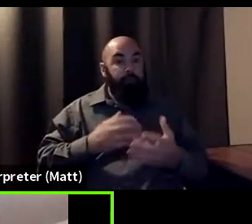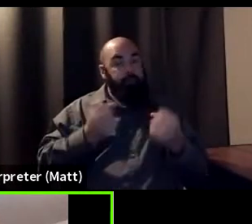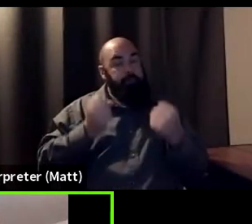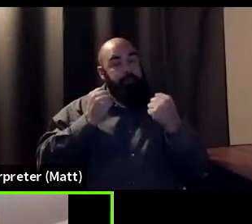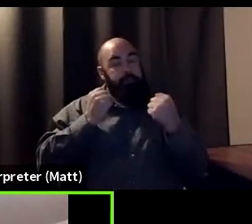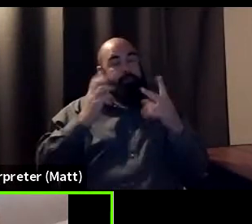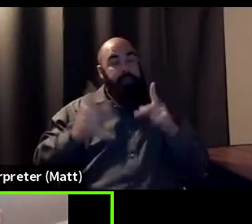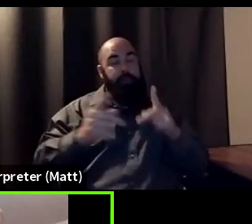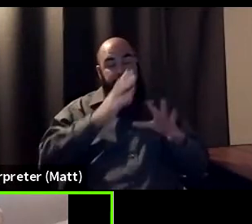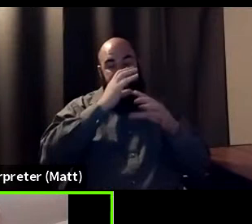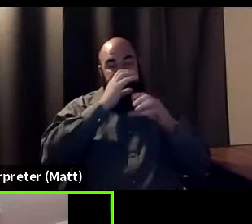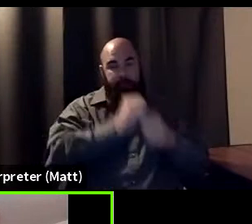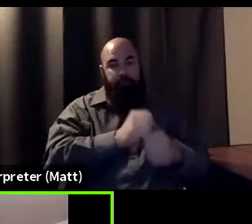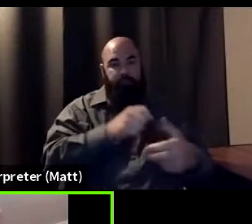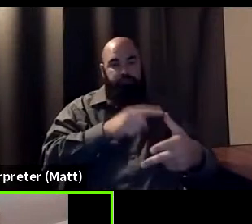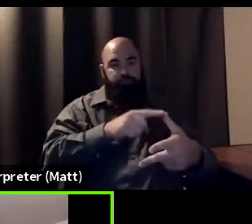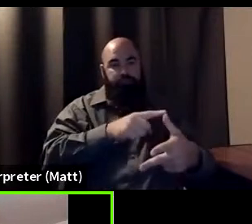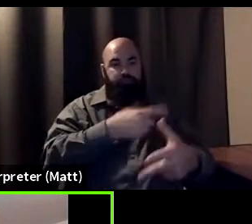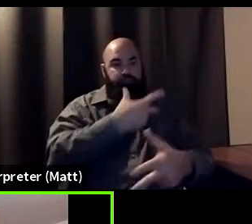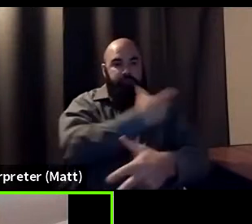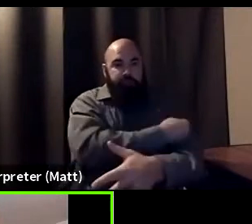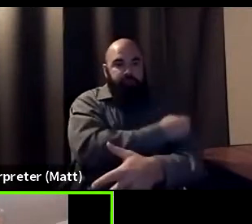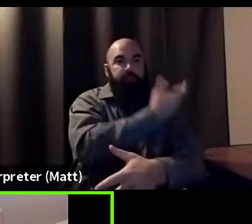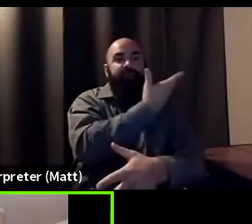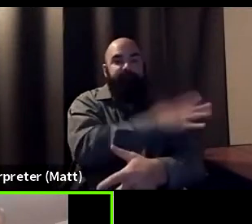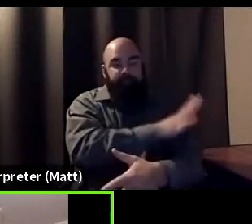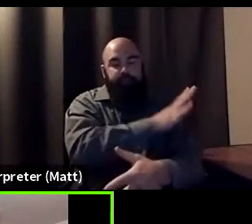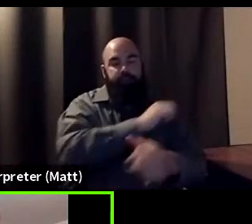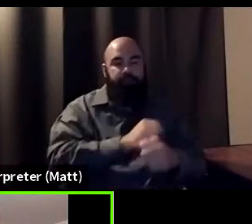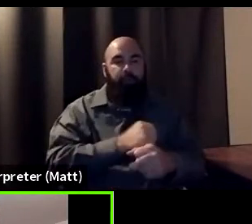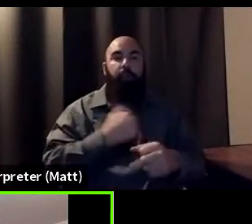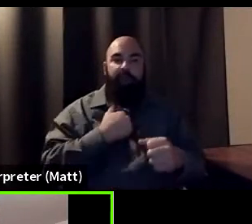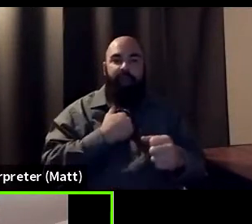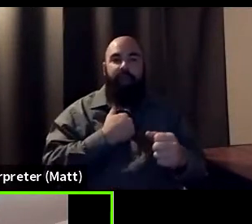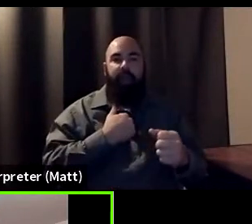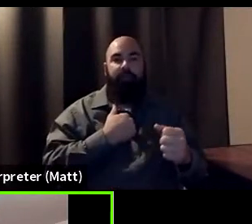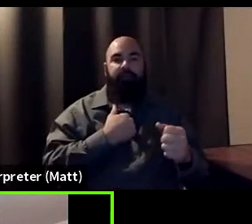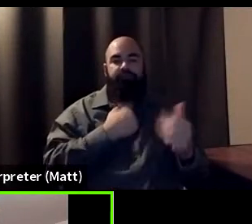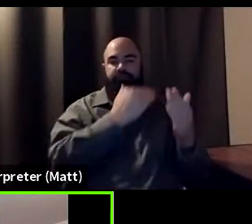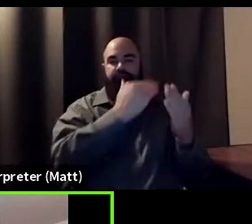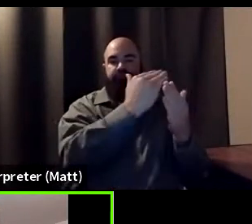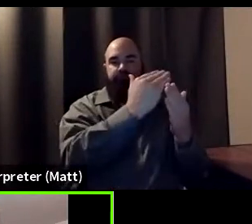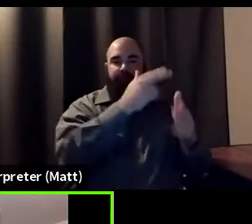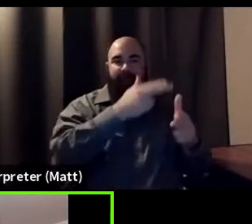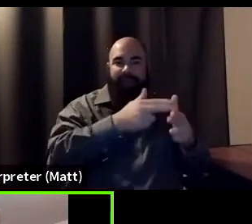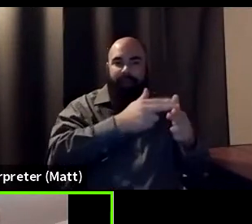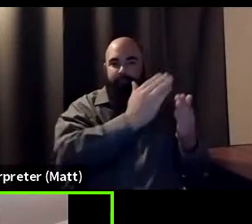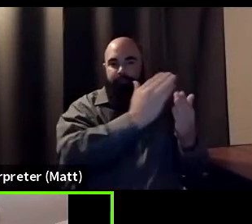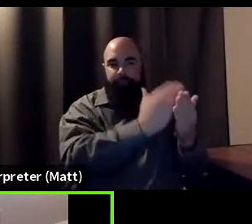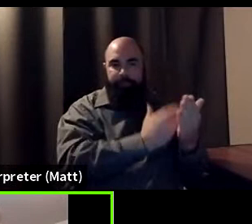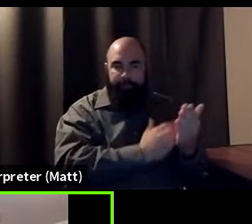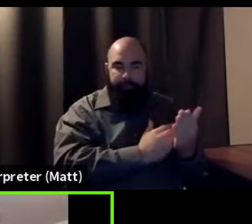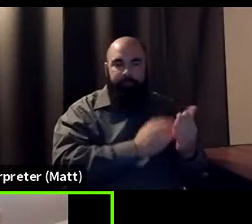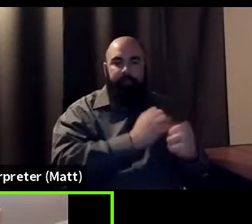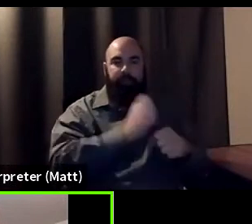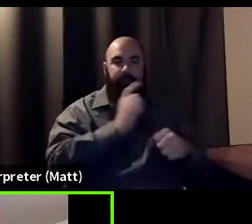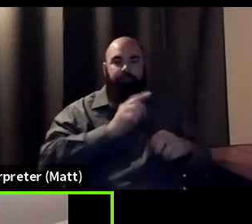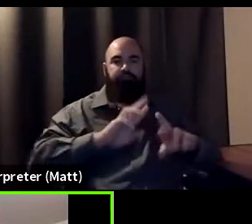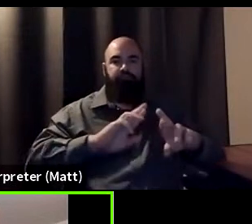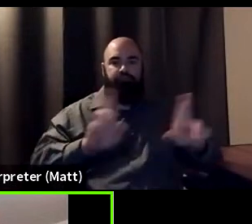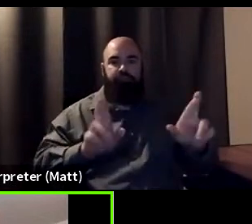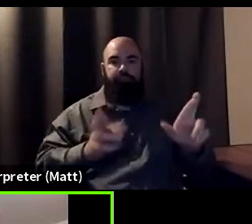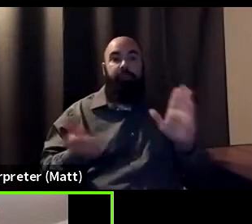Johnson & Johnson right now. So we're also keeping a wait list of people who want the Johnson & Johnson. And that's through the vaccine call center, the